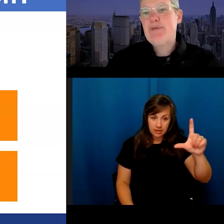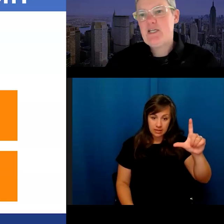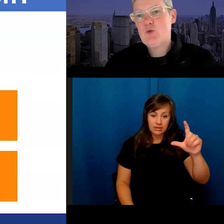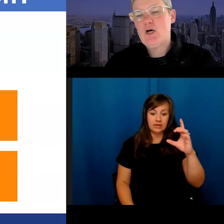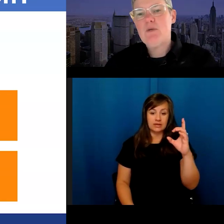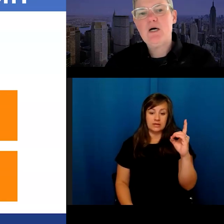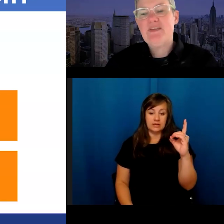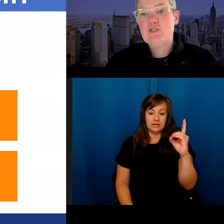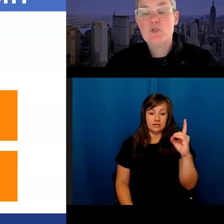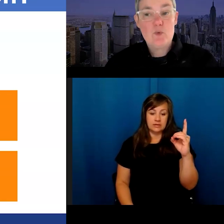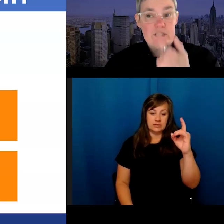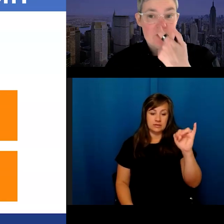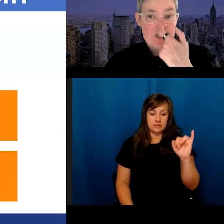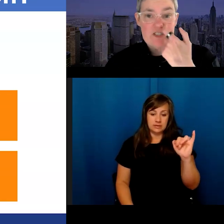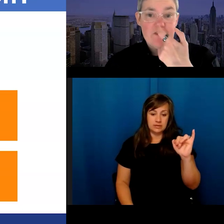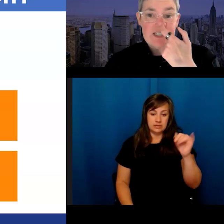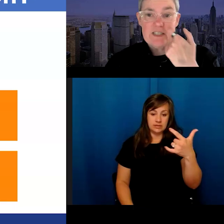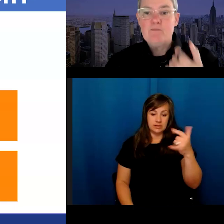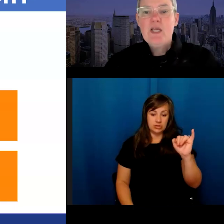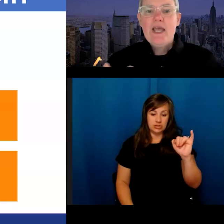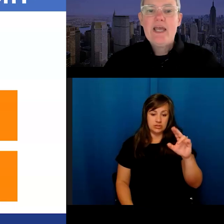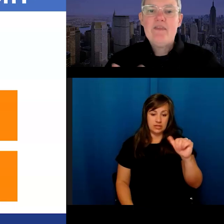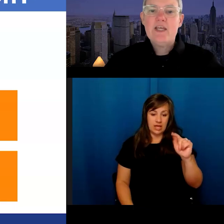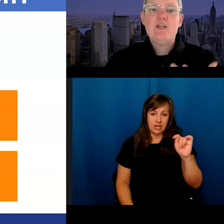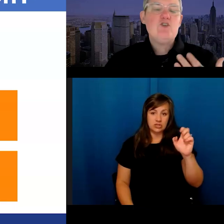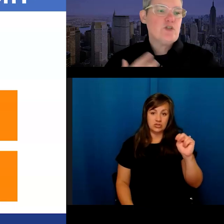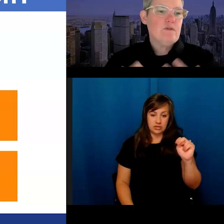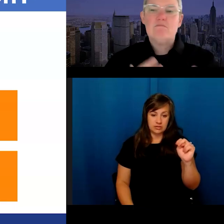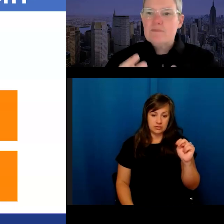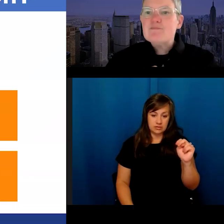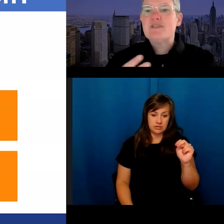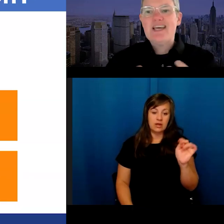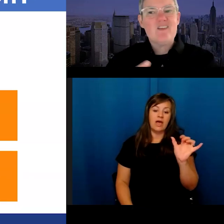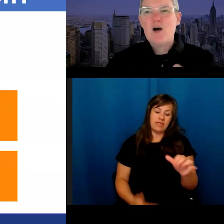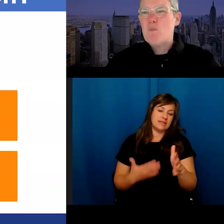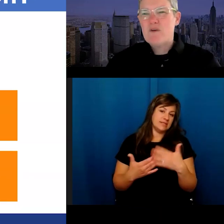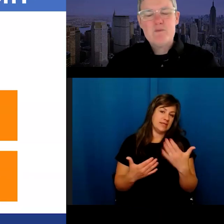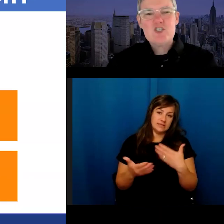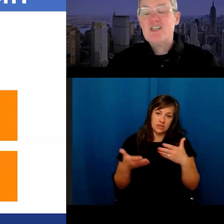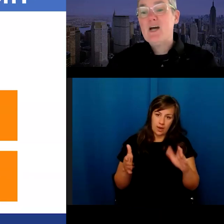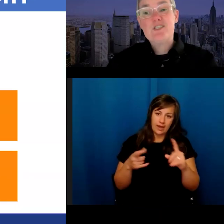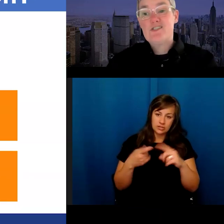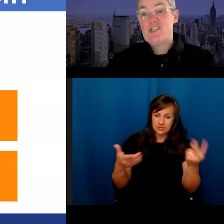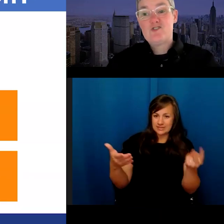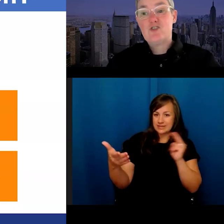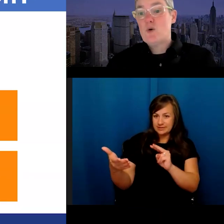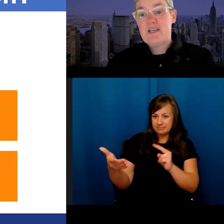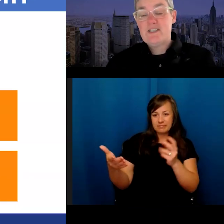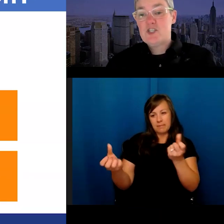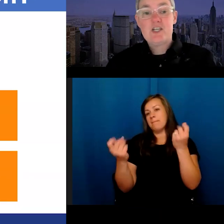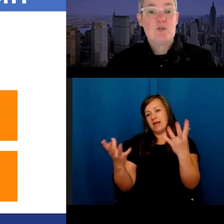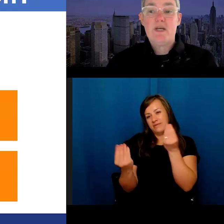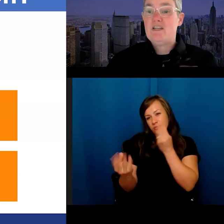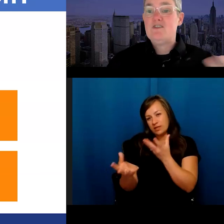that page will come up, and that's really one of the easiest ways to find it. And then you can get a lot more information, and I would suggest